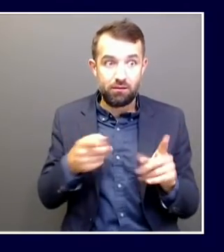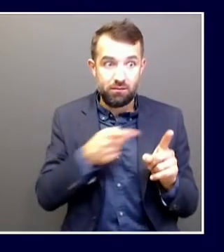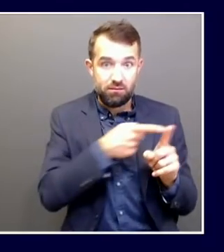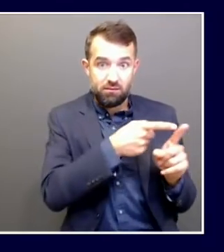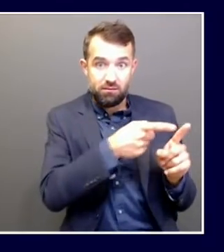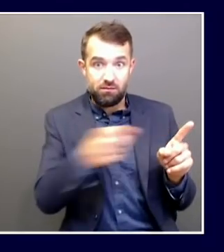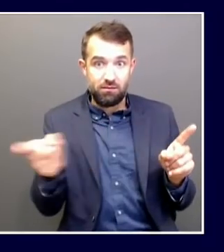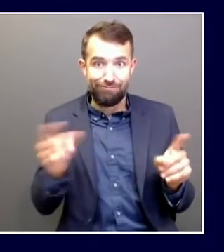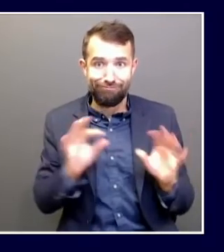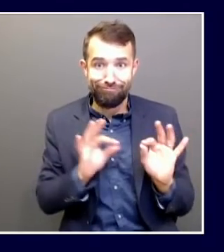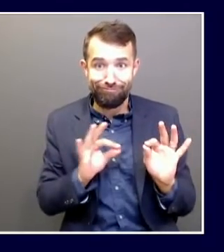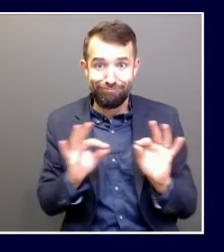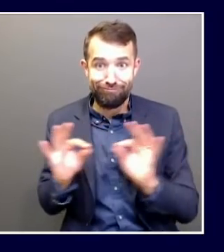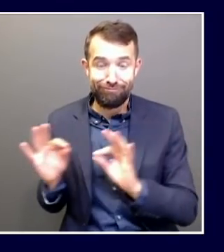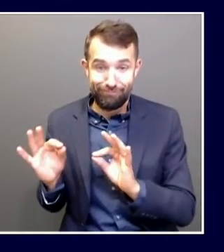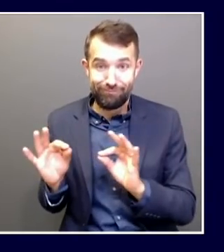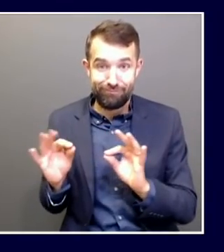their shot.